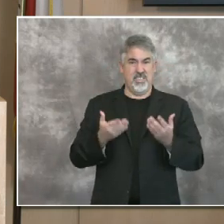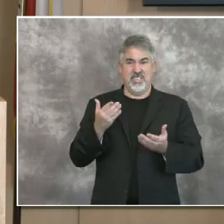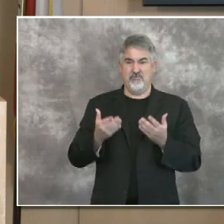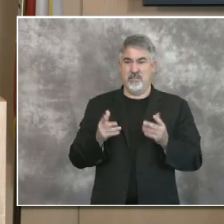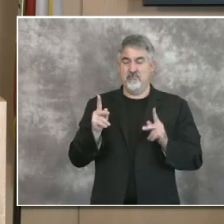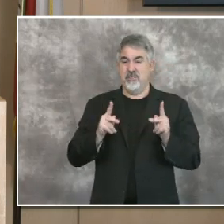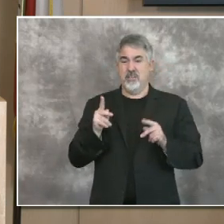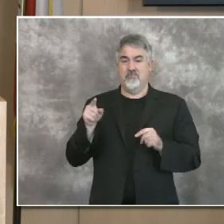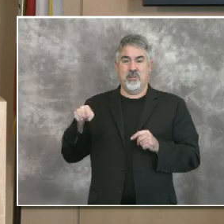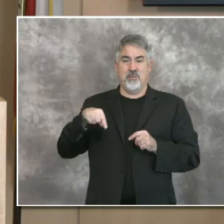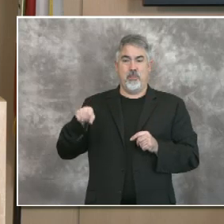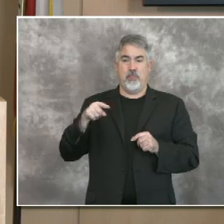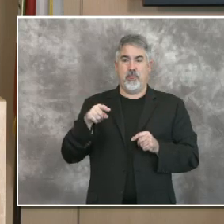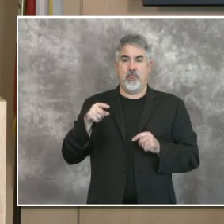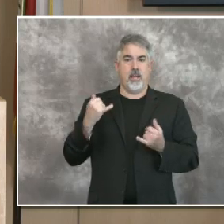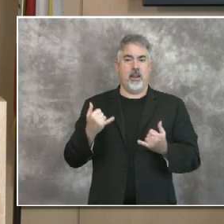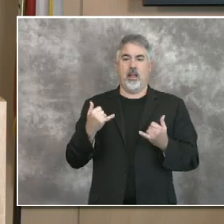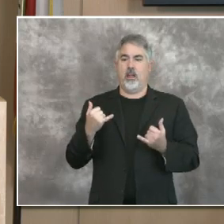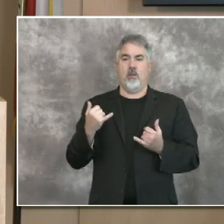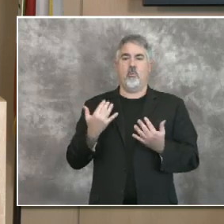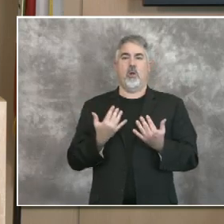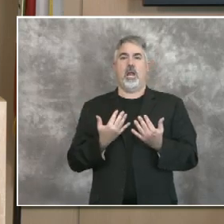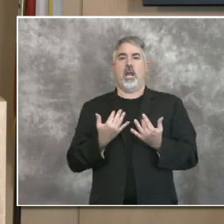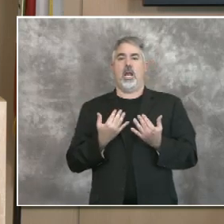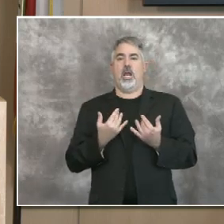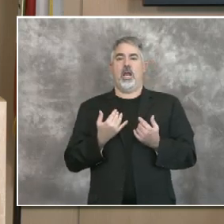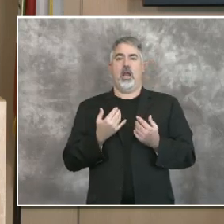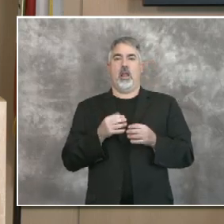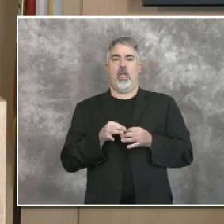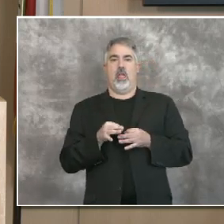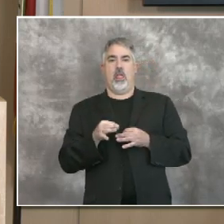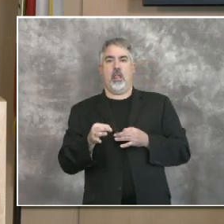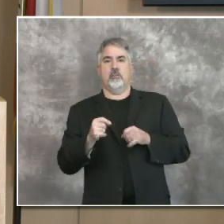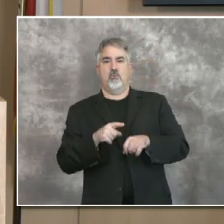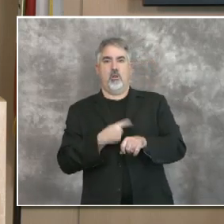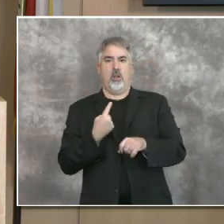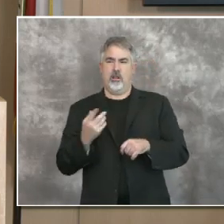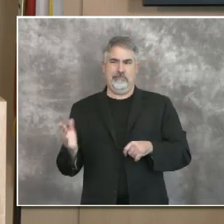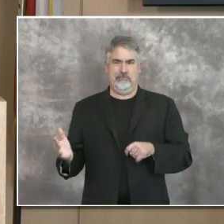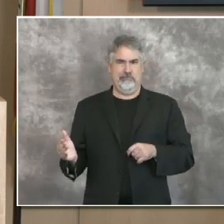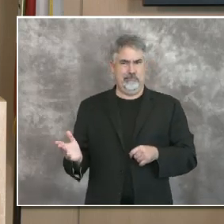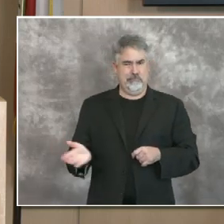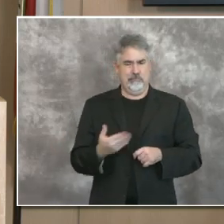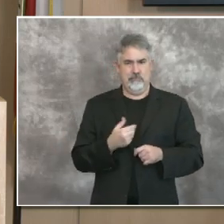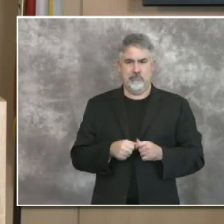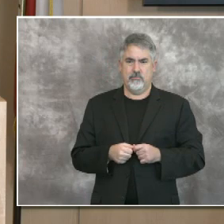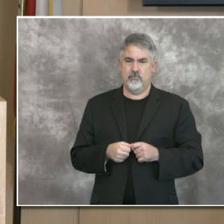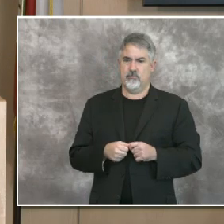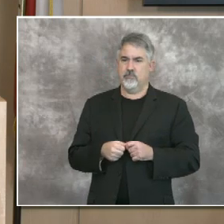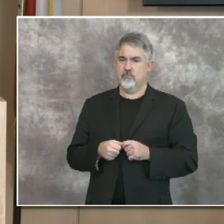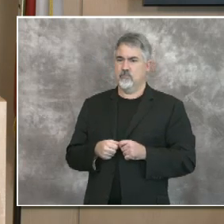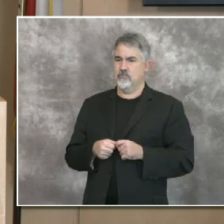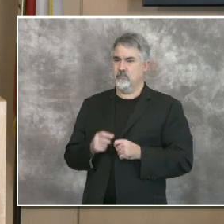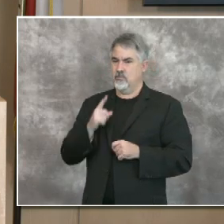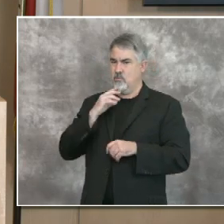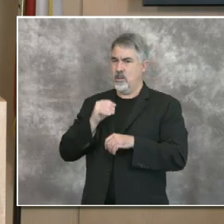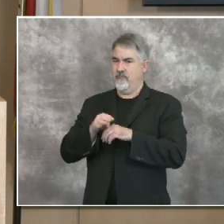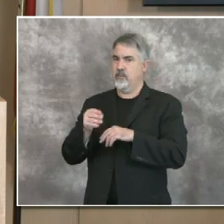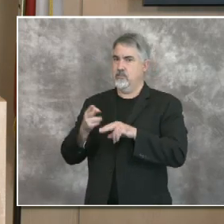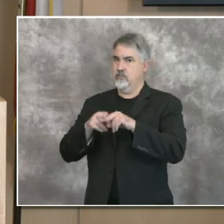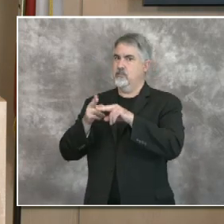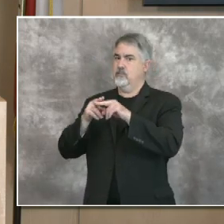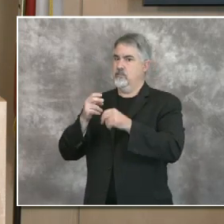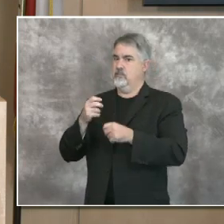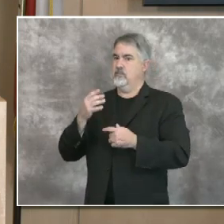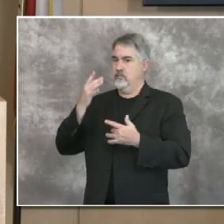are waiting too long to come in, and this in fact is leading to increased illness and